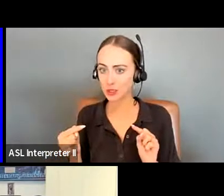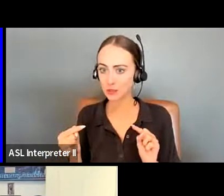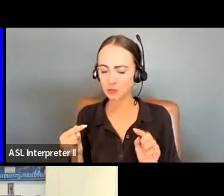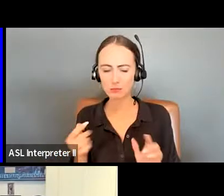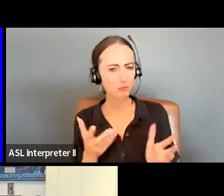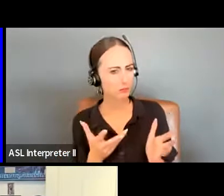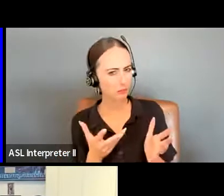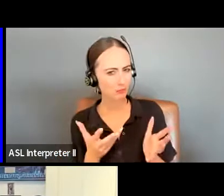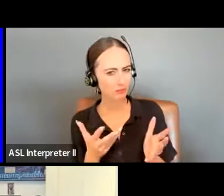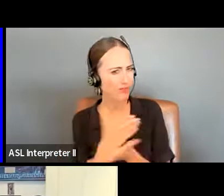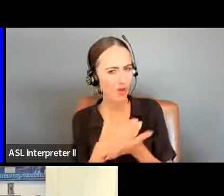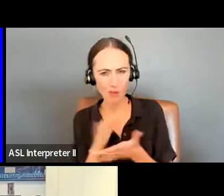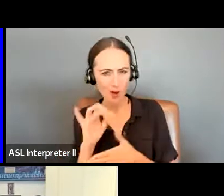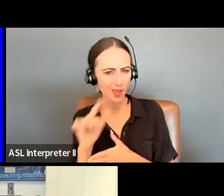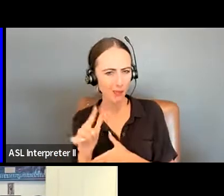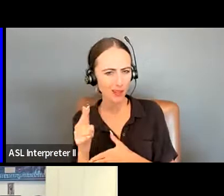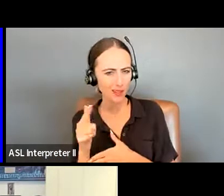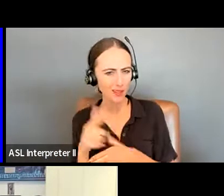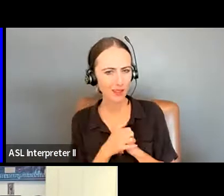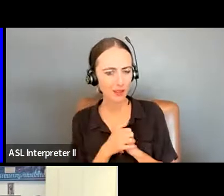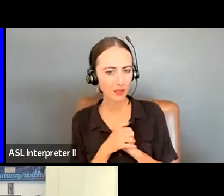With what part of the bill, sir?